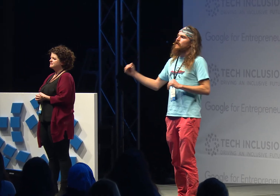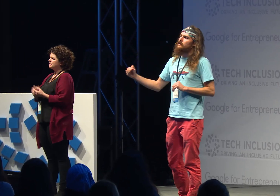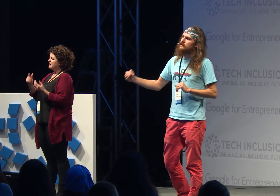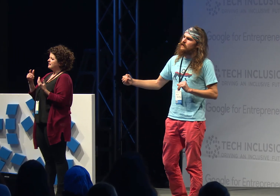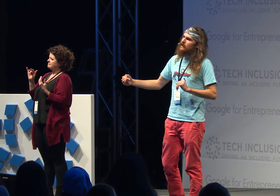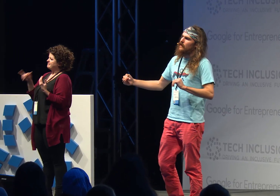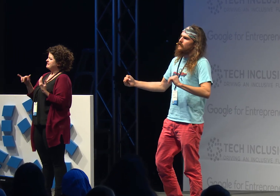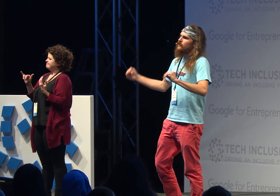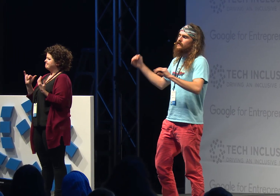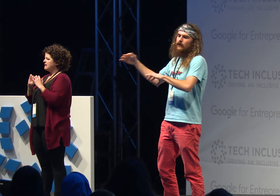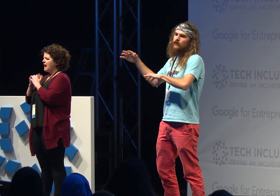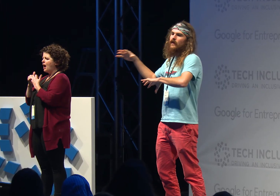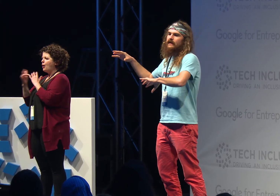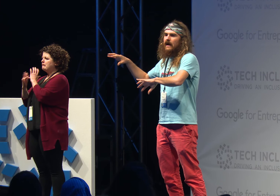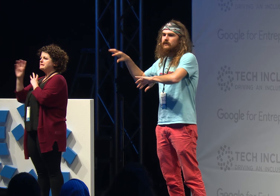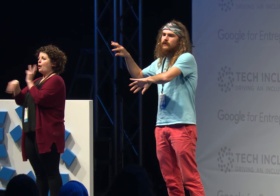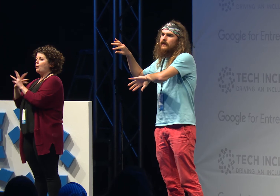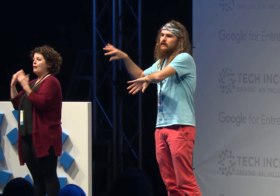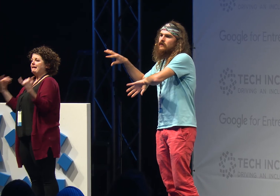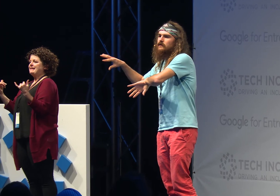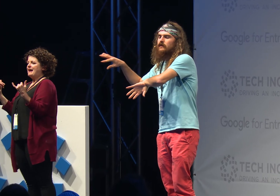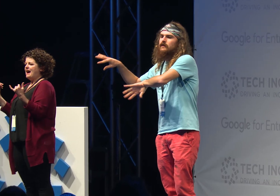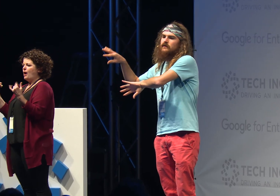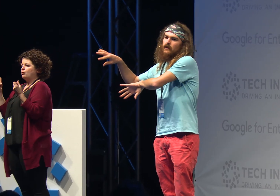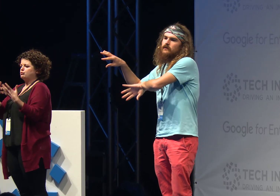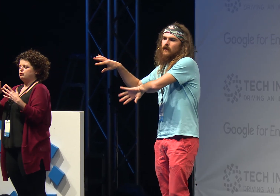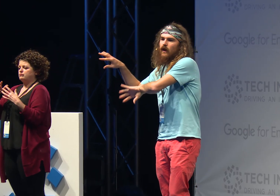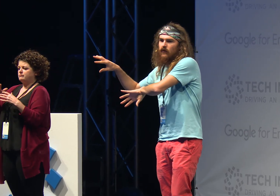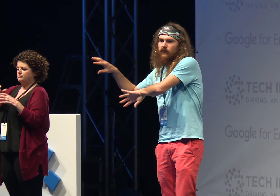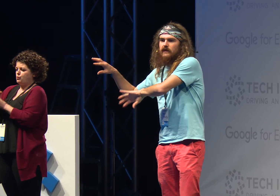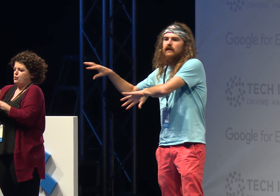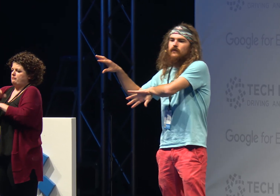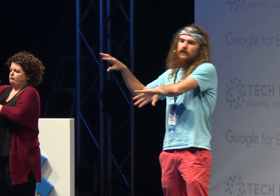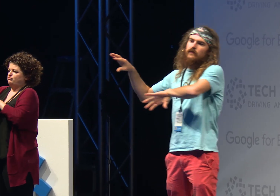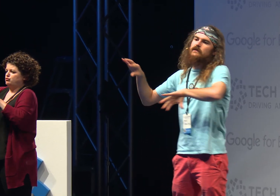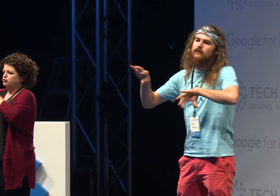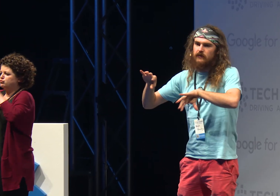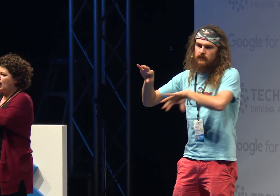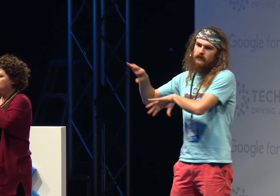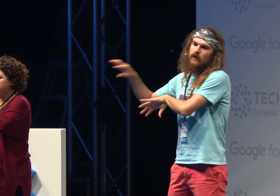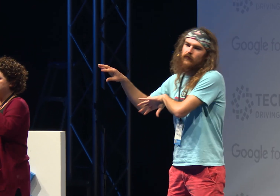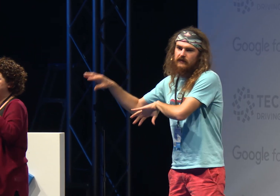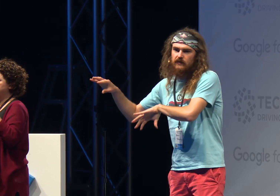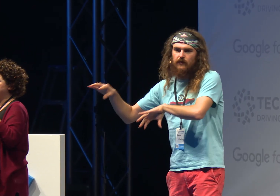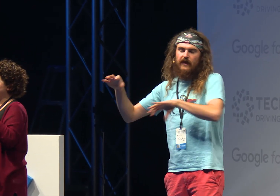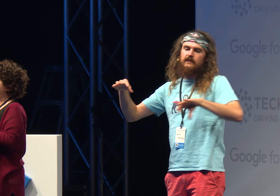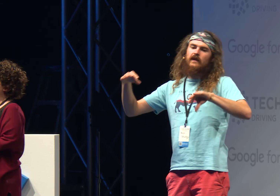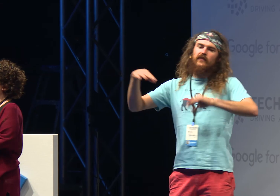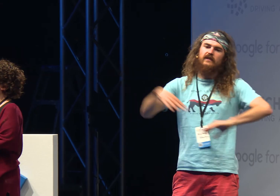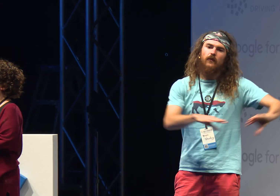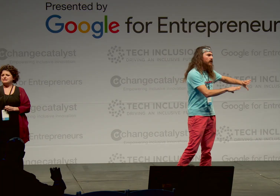in which the tech world right now is creating a structure that is a structure of like settler colonialism, that is a structure of racism,